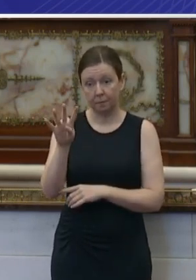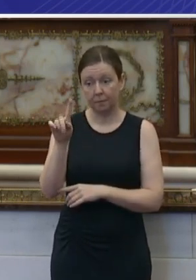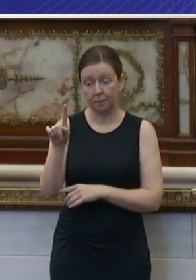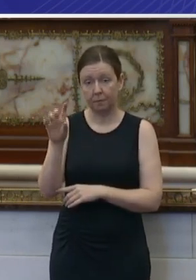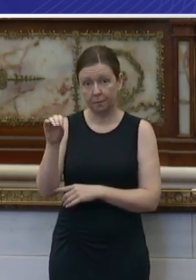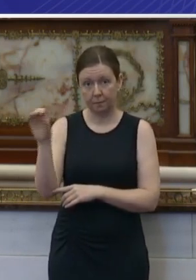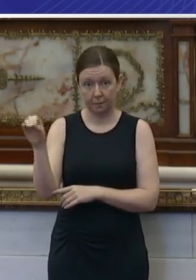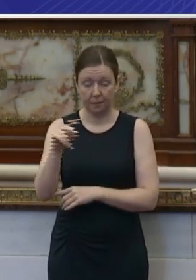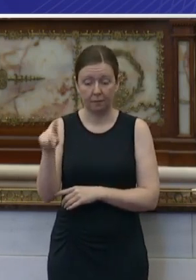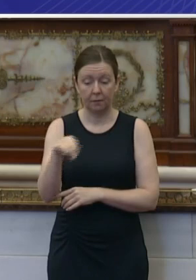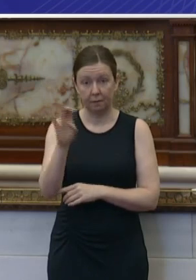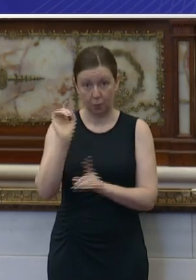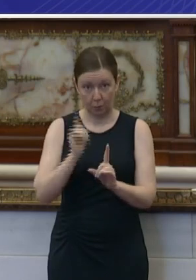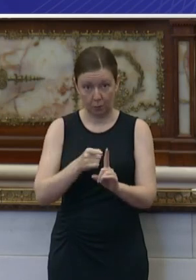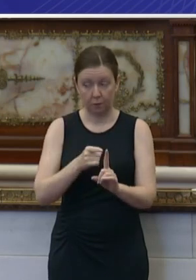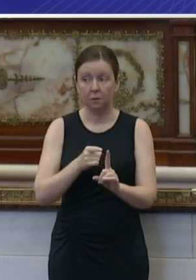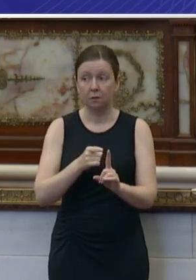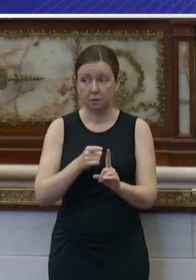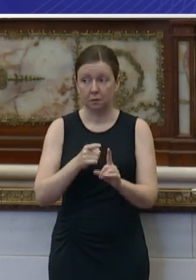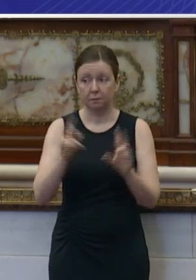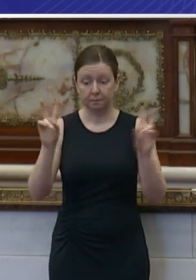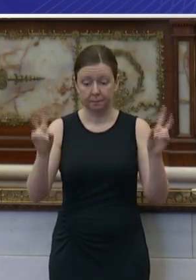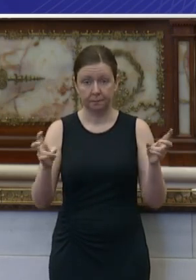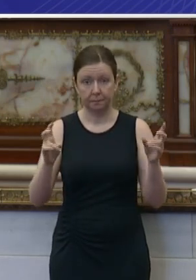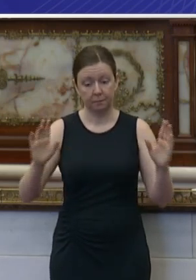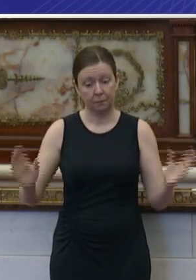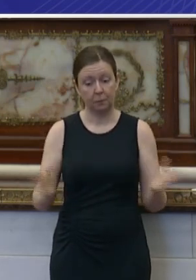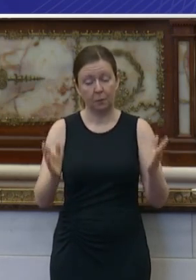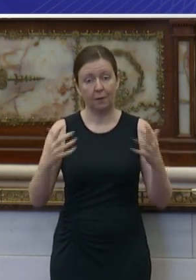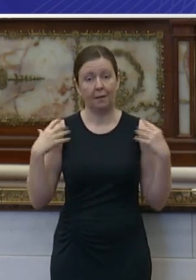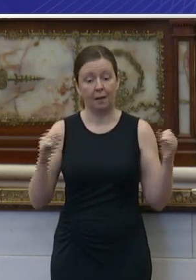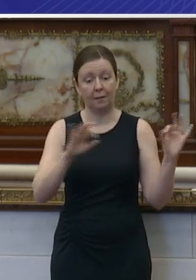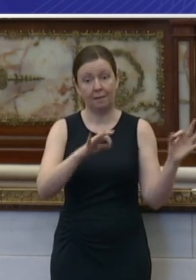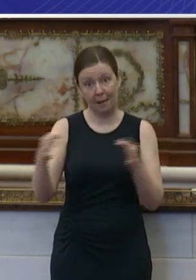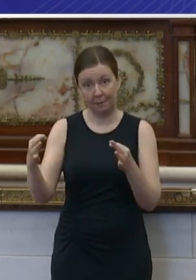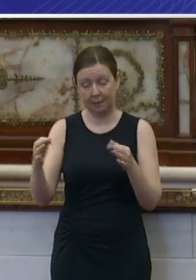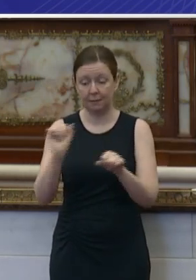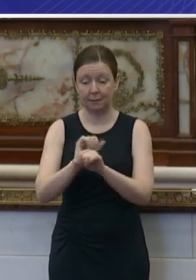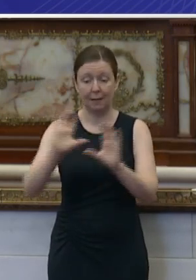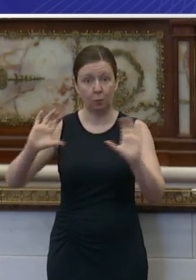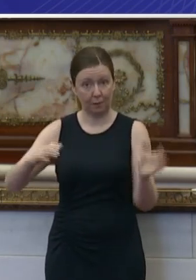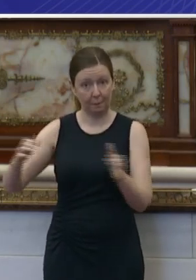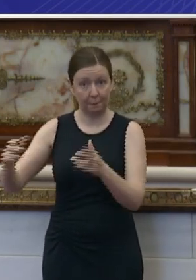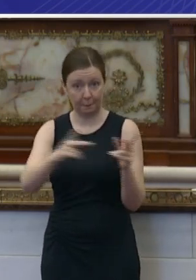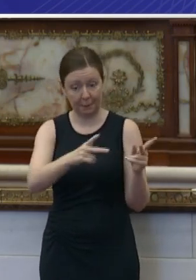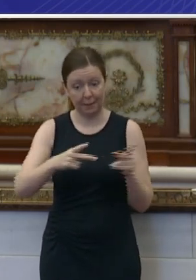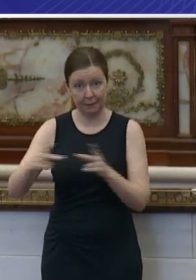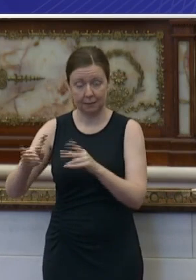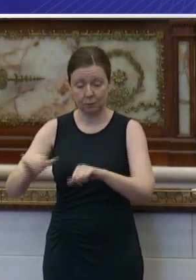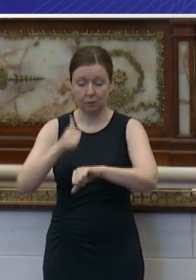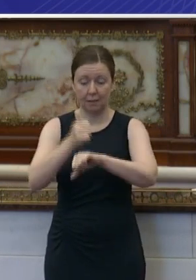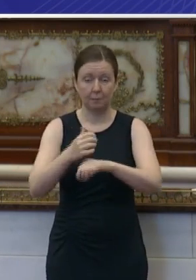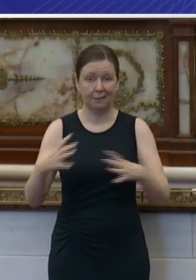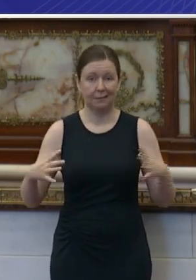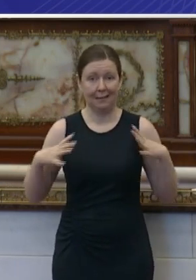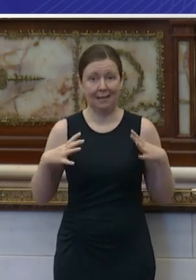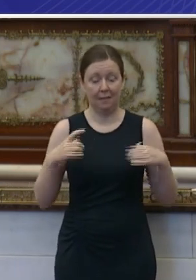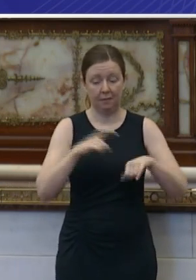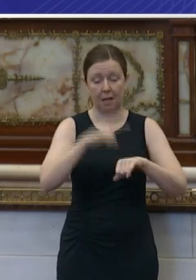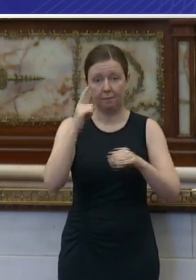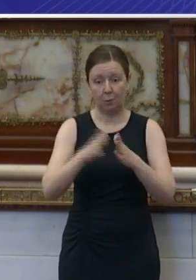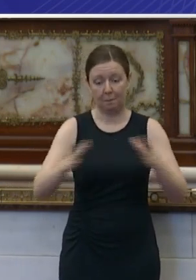9-4100 of the Philadelphia Code, entitled Promoting Healthy Families and Workplaces, to establish leave time for public health